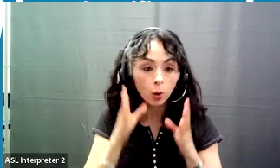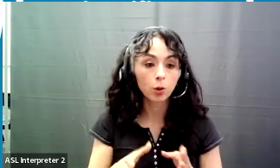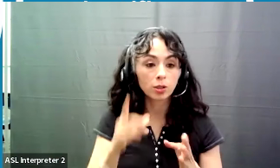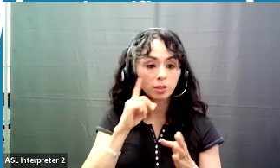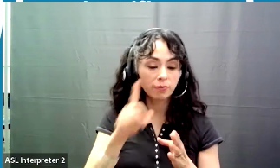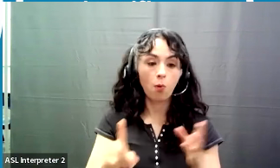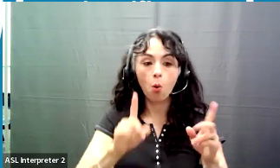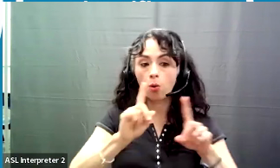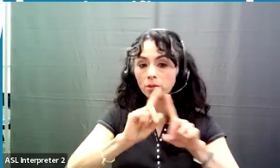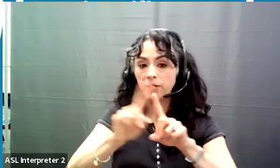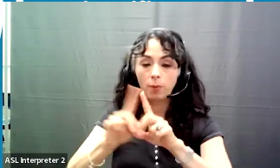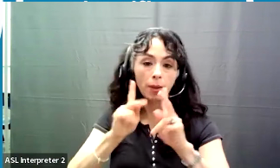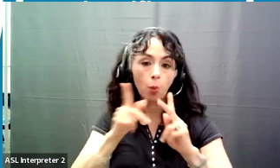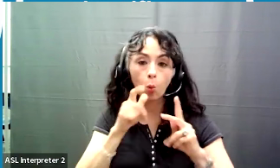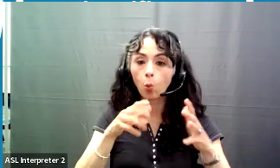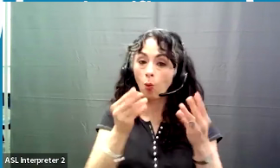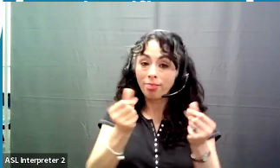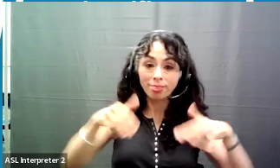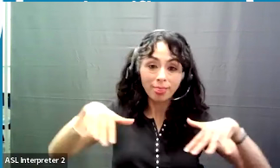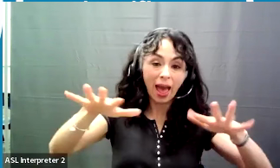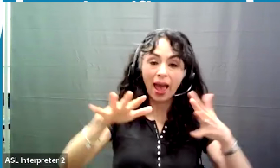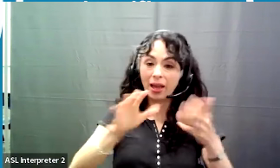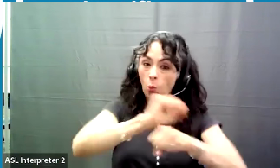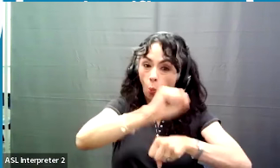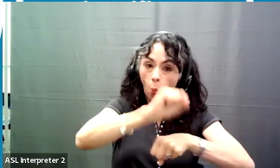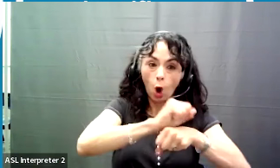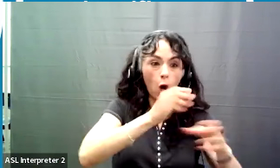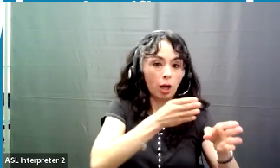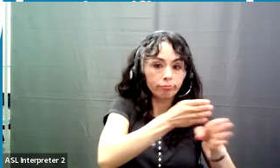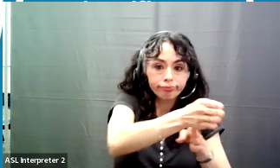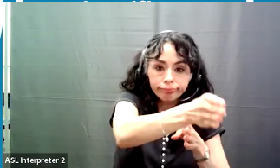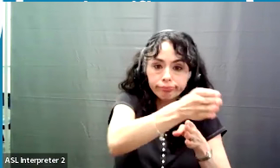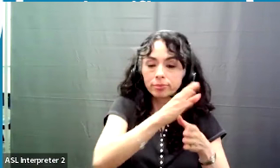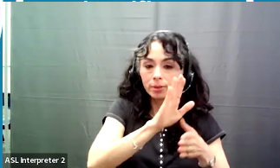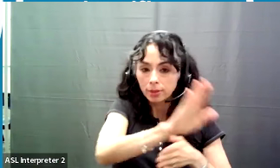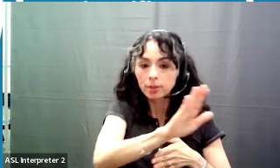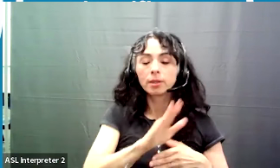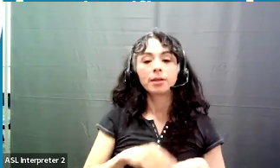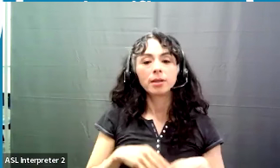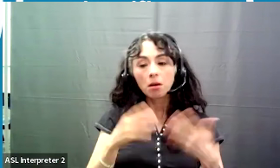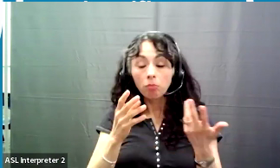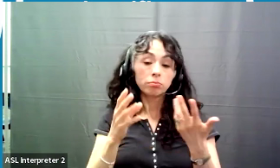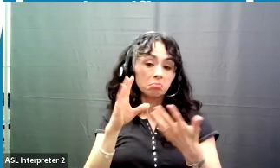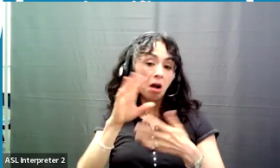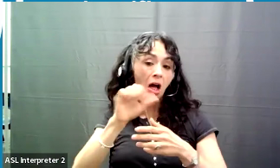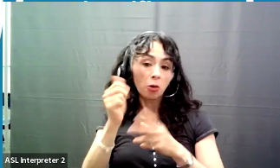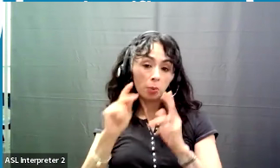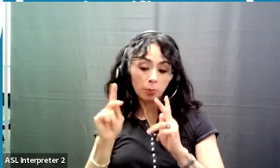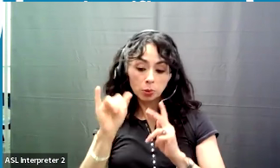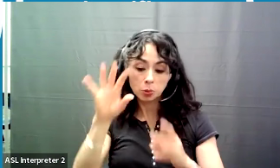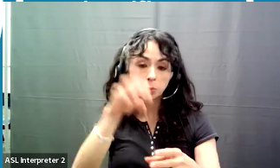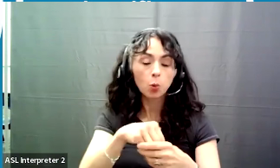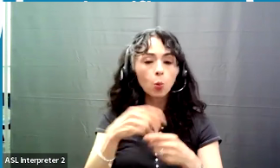farmers, educators, soil managers, and other scientists. In our case, we